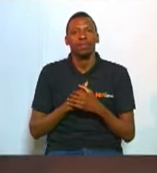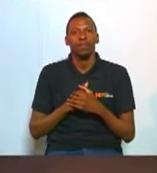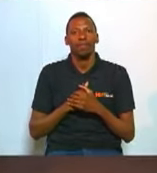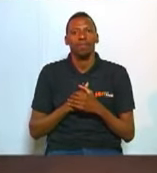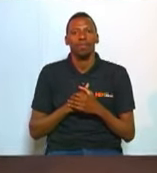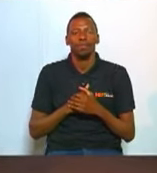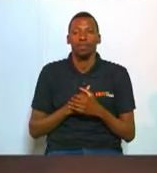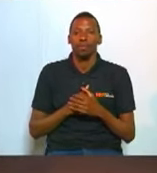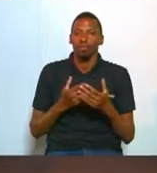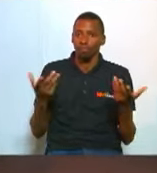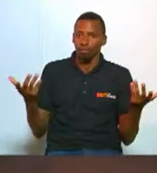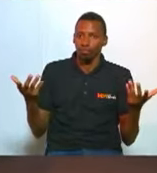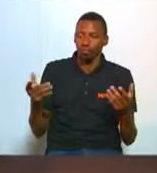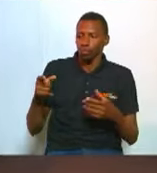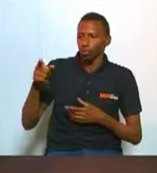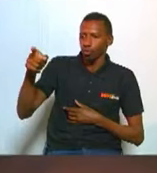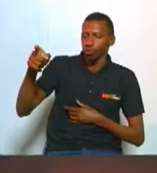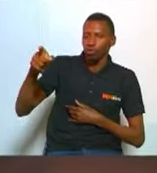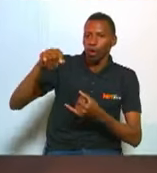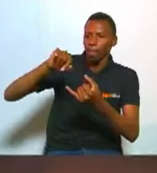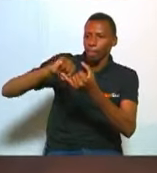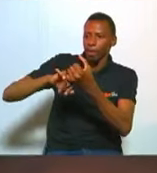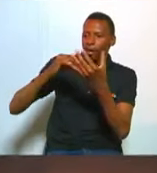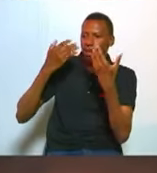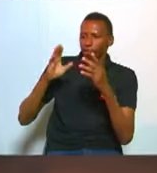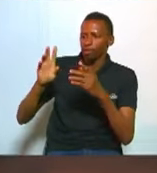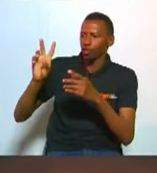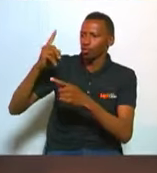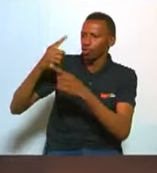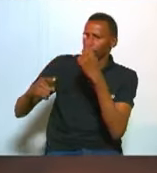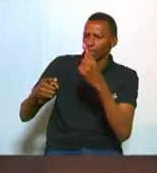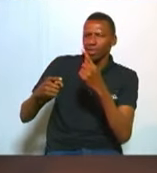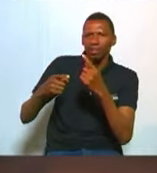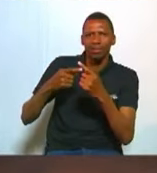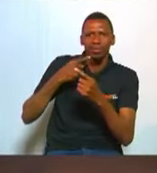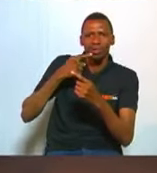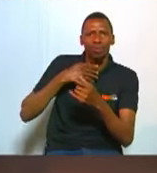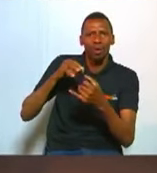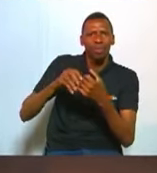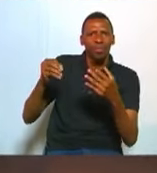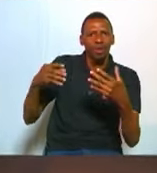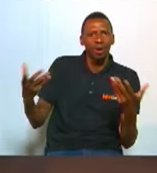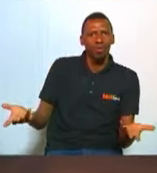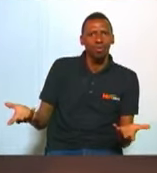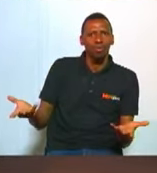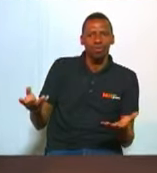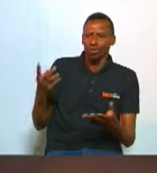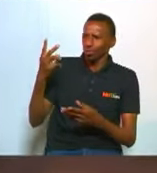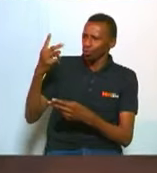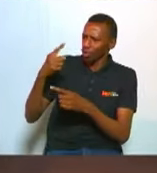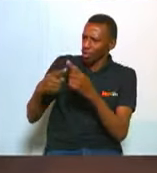You have been married for 2 years and then you are telling us you want divorce. 2 years is not enough.